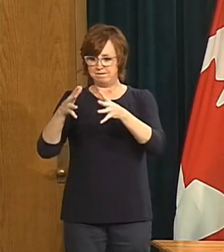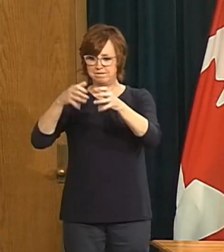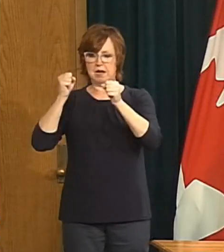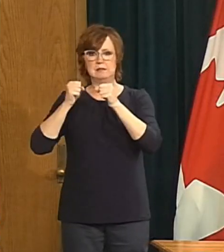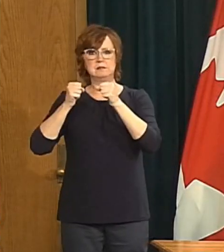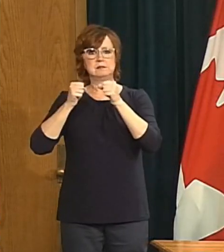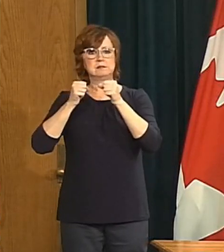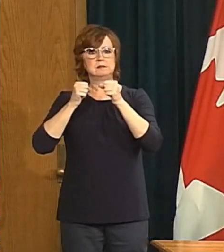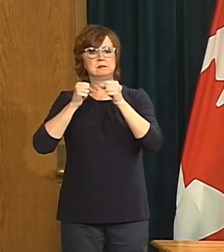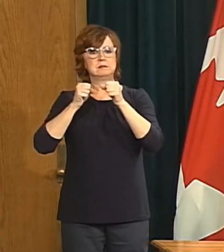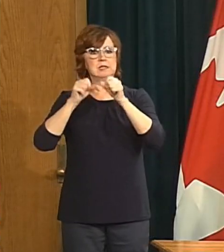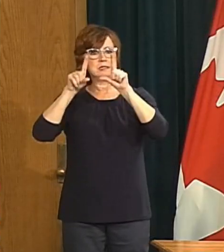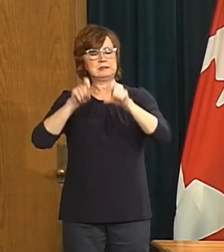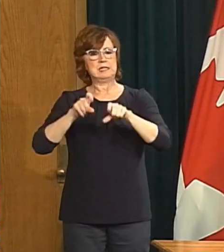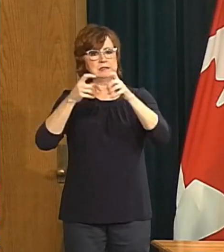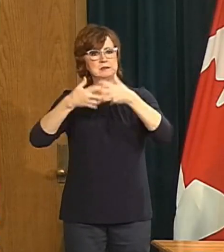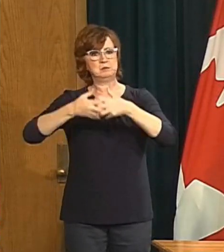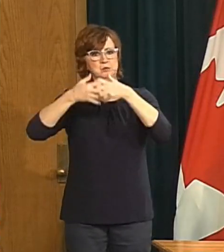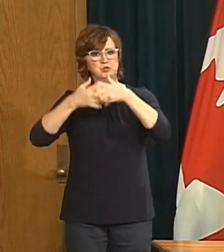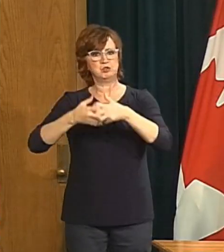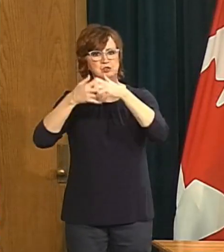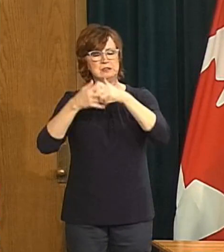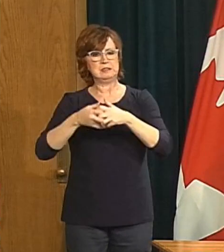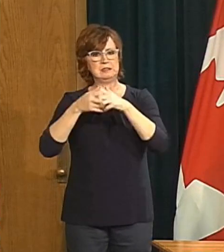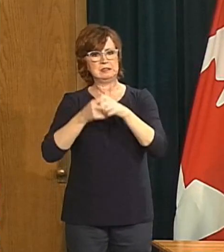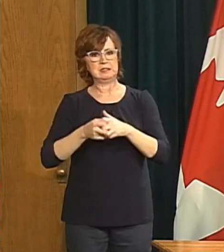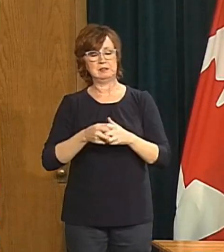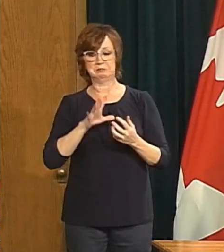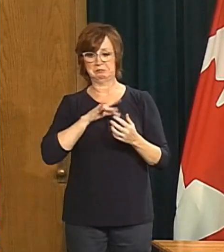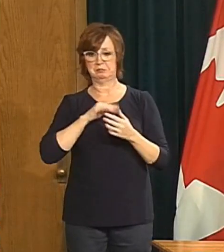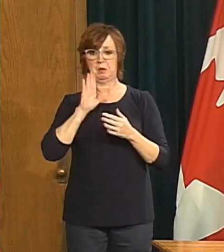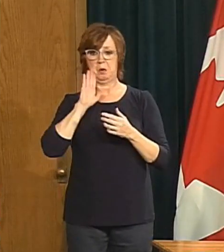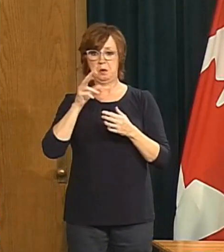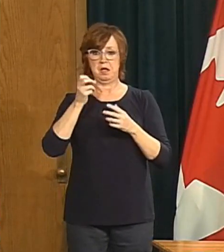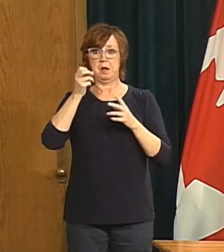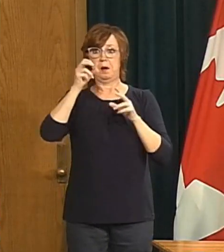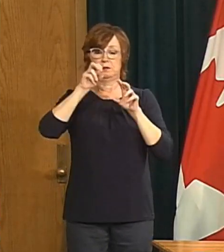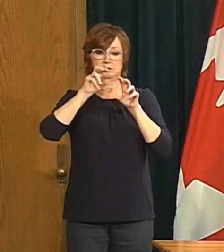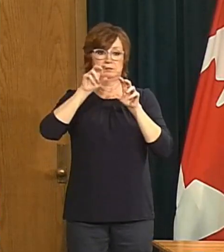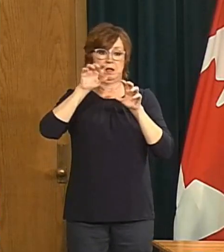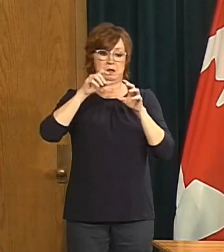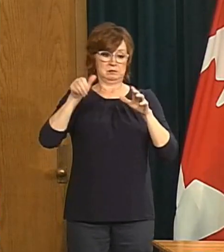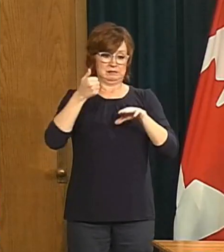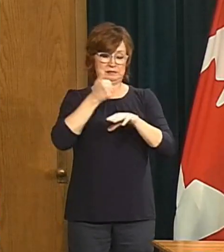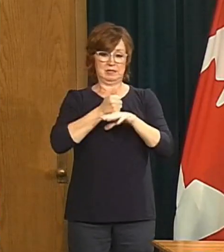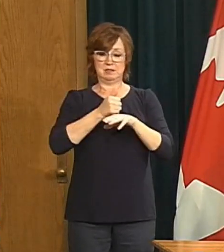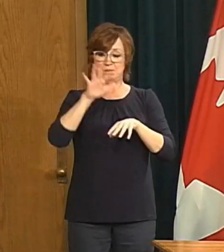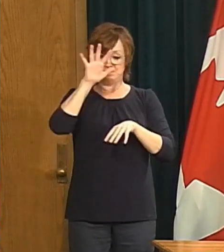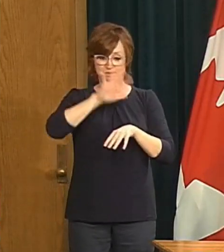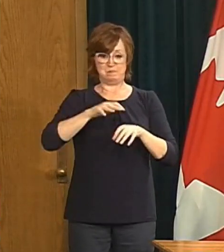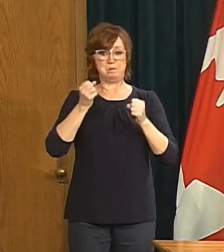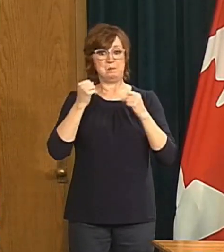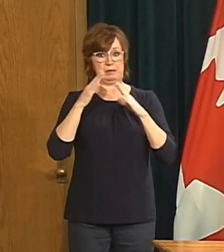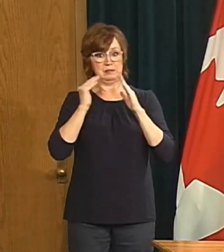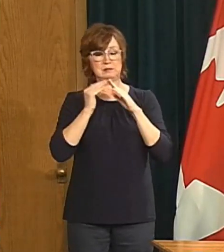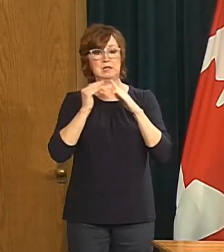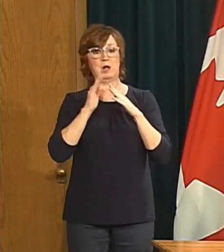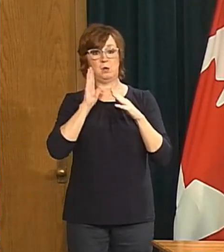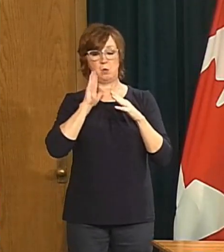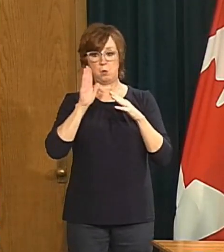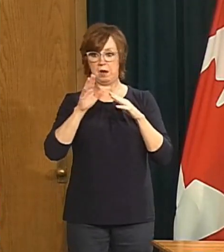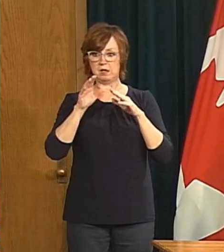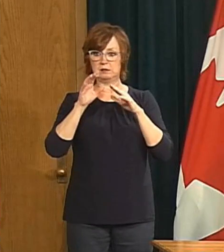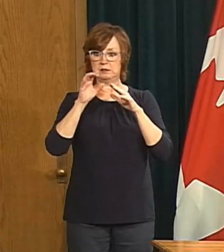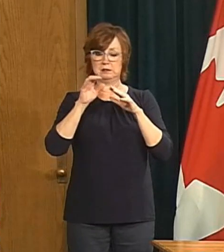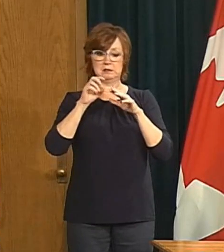machines as well as other machines in our communities. And that is all in an intent to ensure that we have the availability